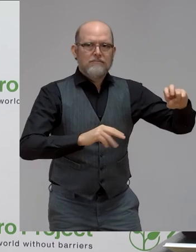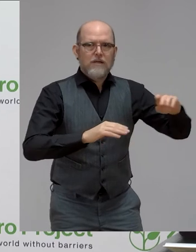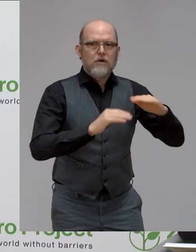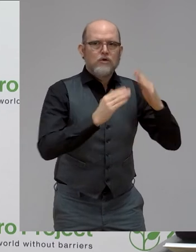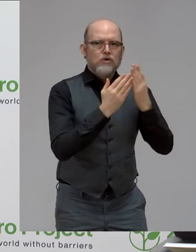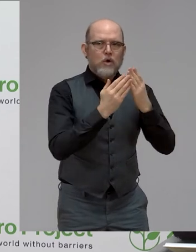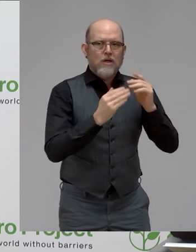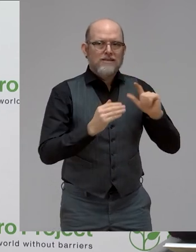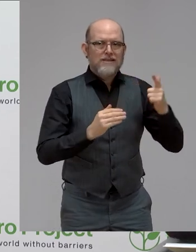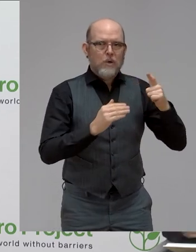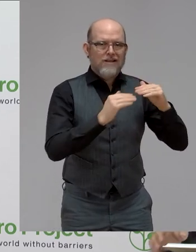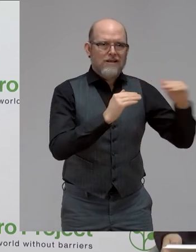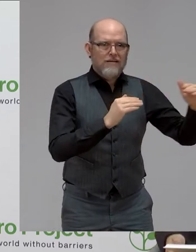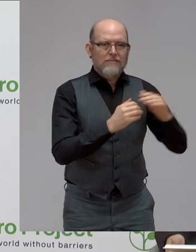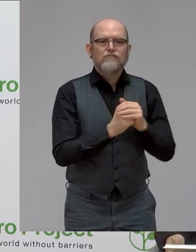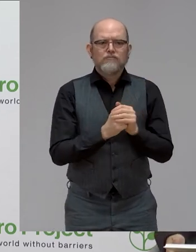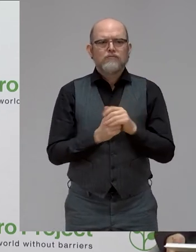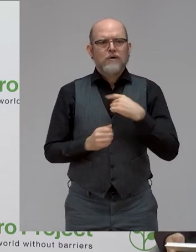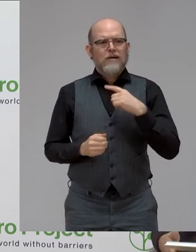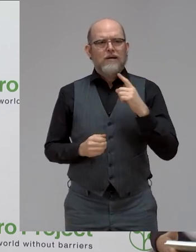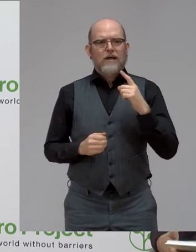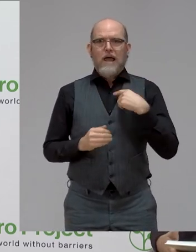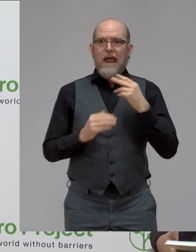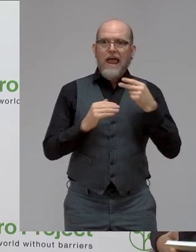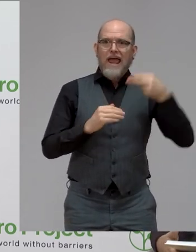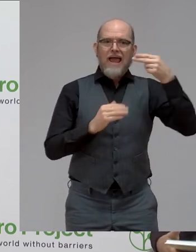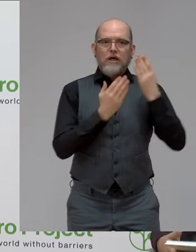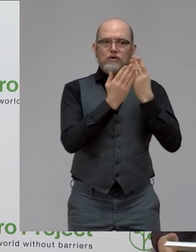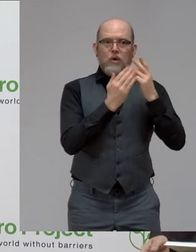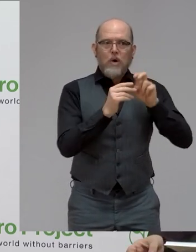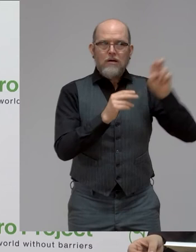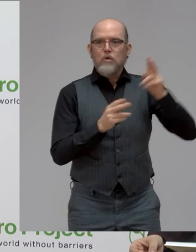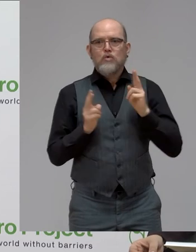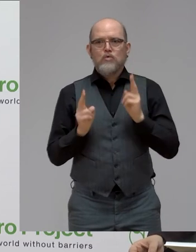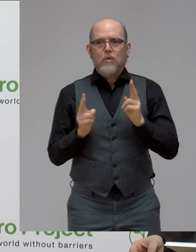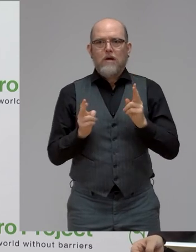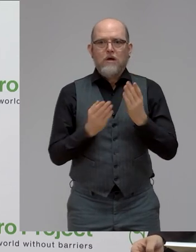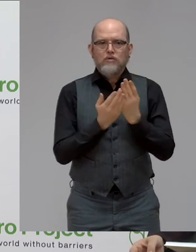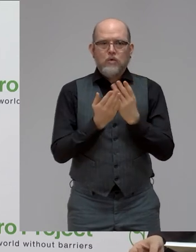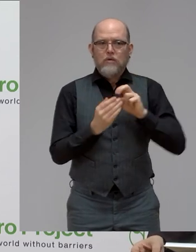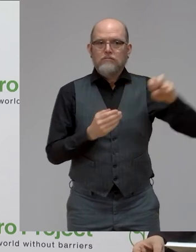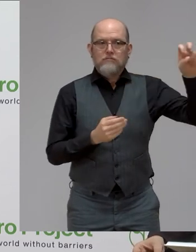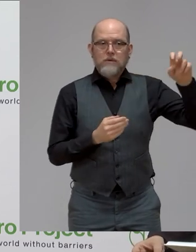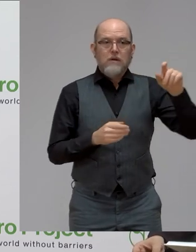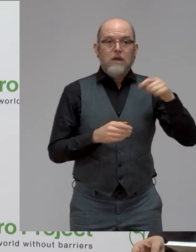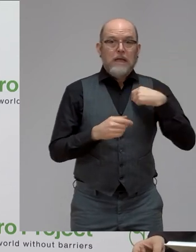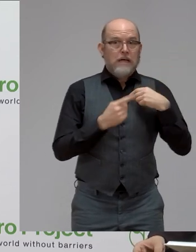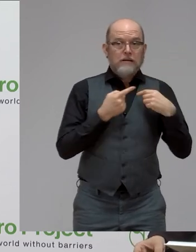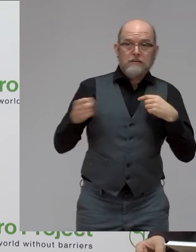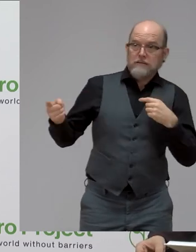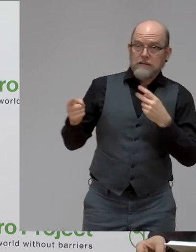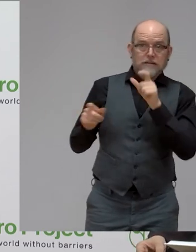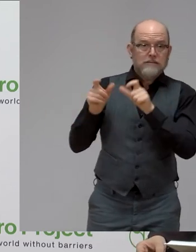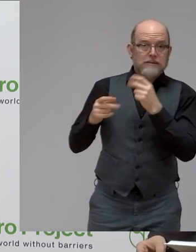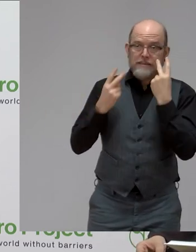Since high school, I visited a normal school with only sighted classmates. At